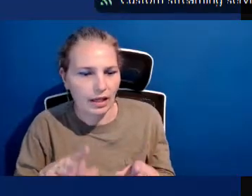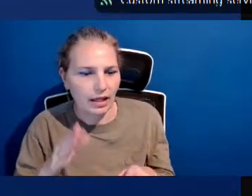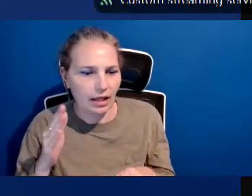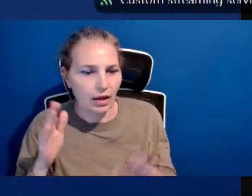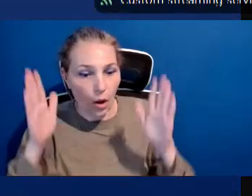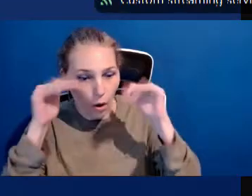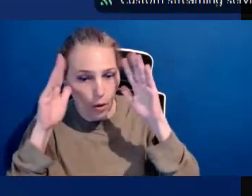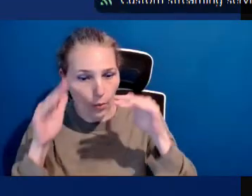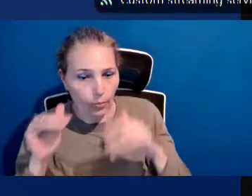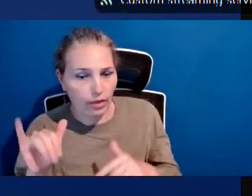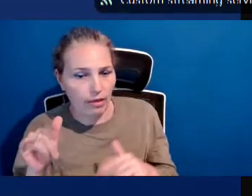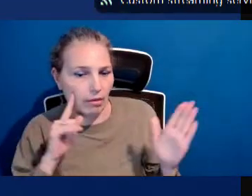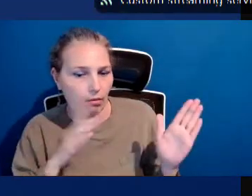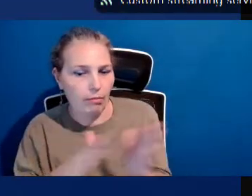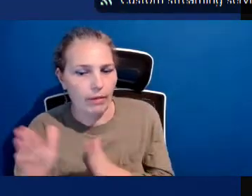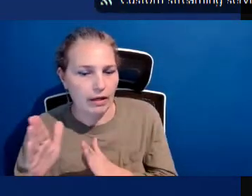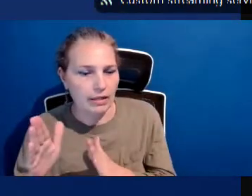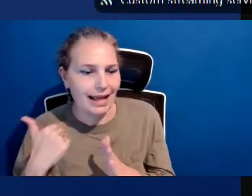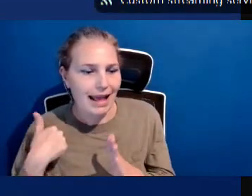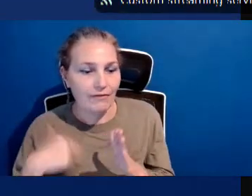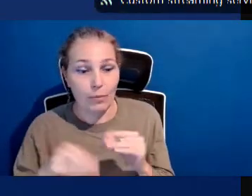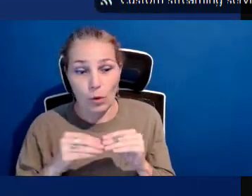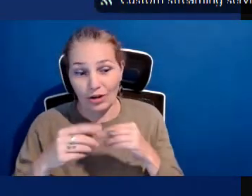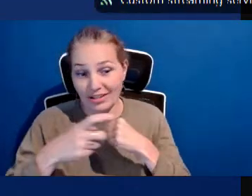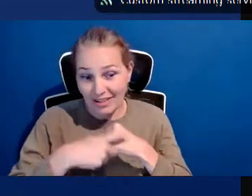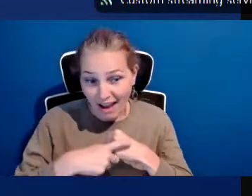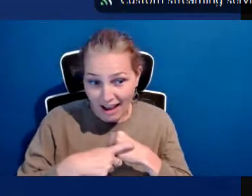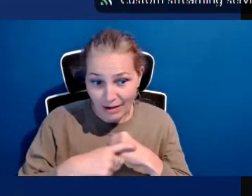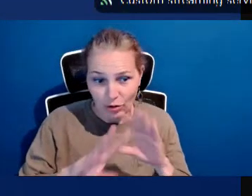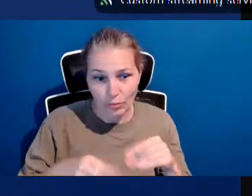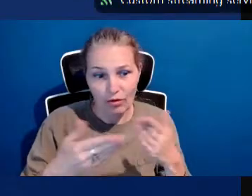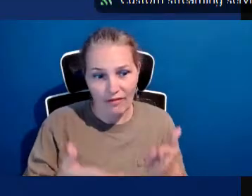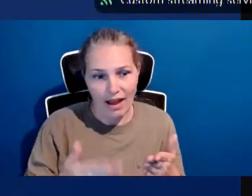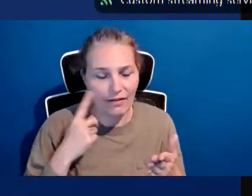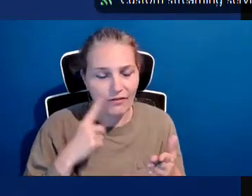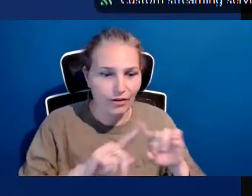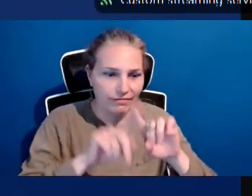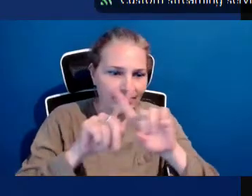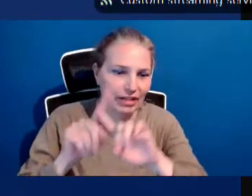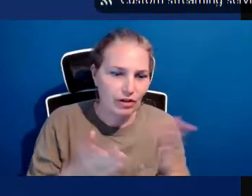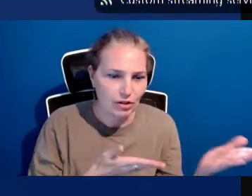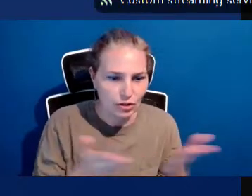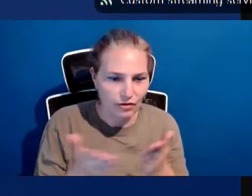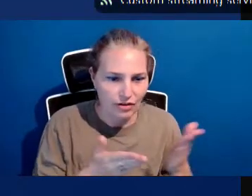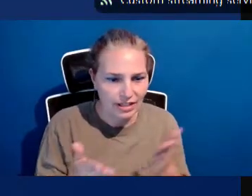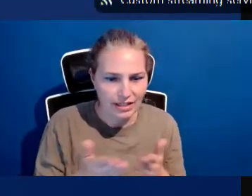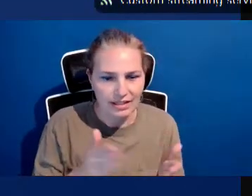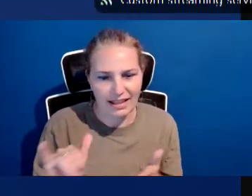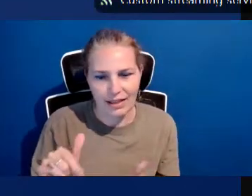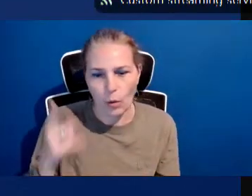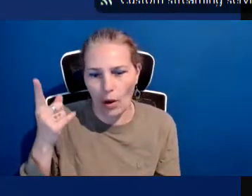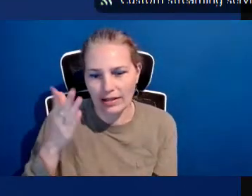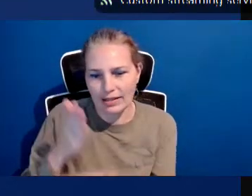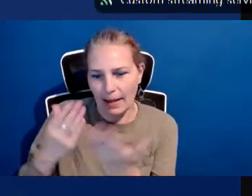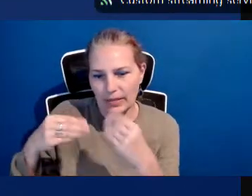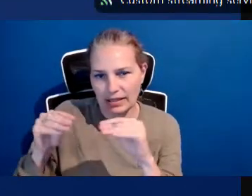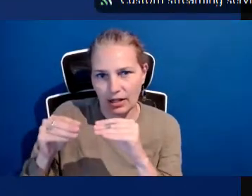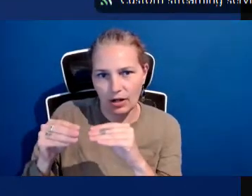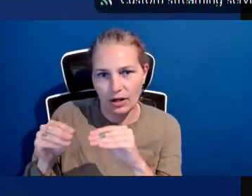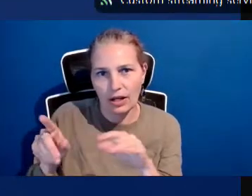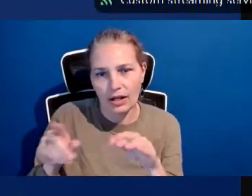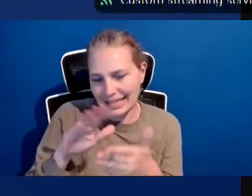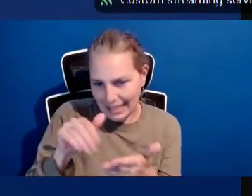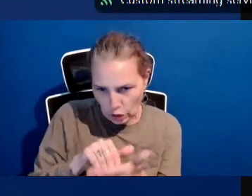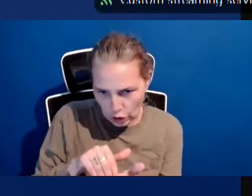directly at the one-stop center, but also engaging in more proactive outreach whether those are some of the